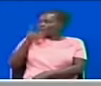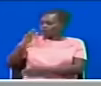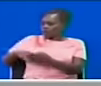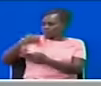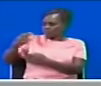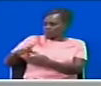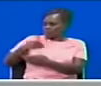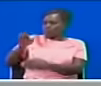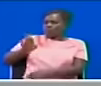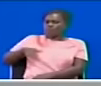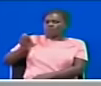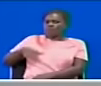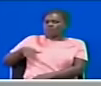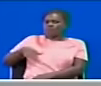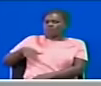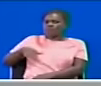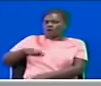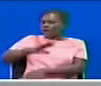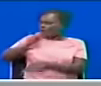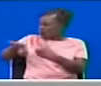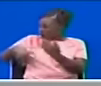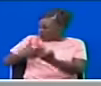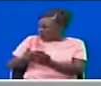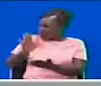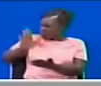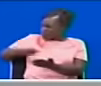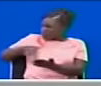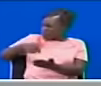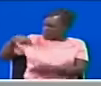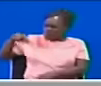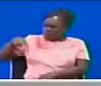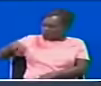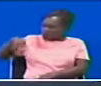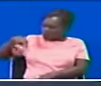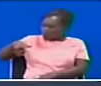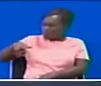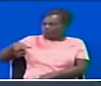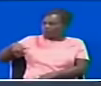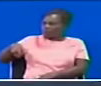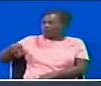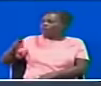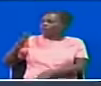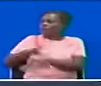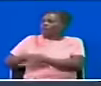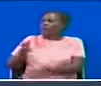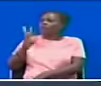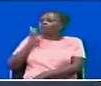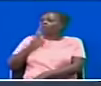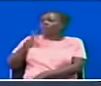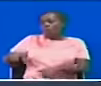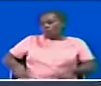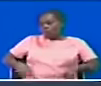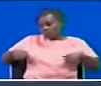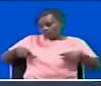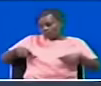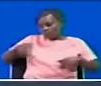and women are the ones who, in all of these instances, are walking miles and miles to get water. The cost of living, it is the woman that knows how